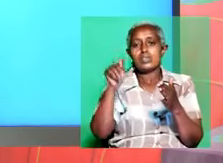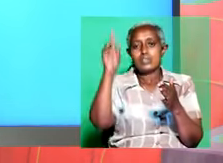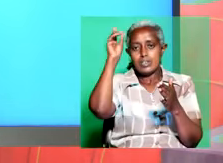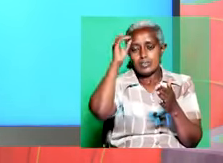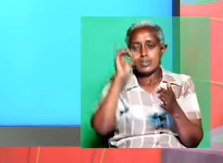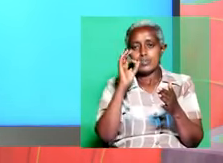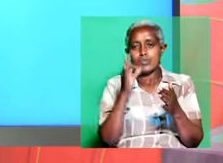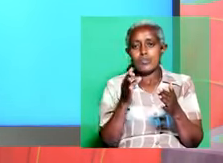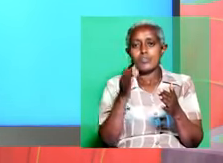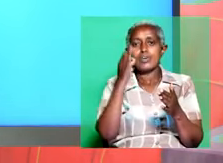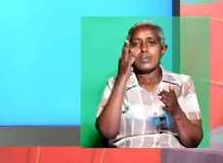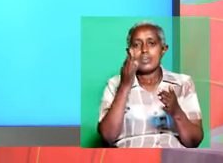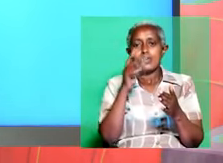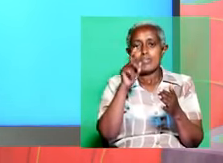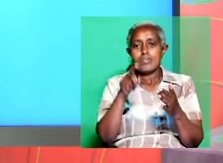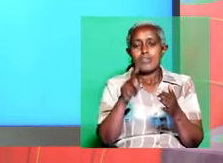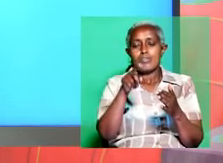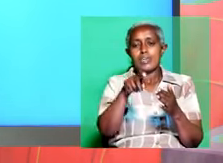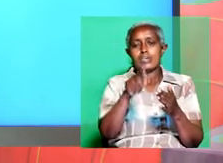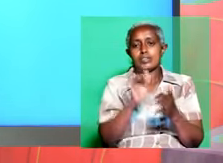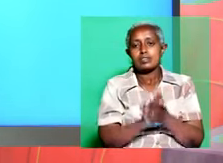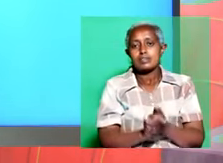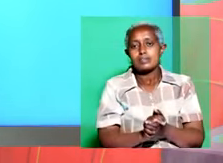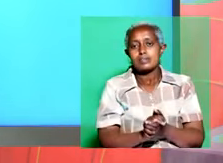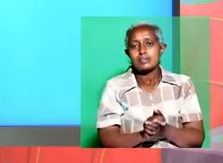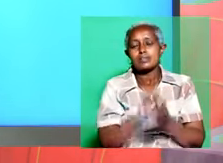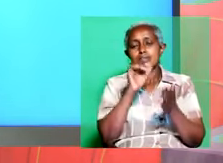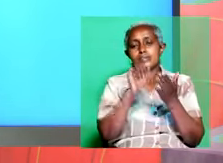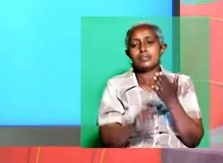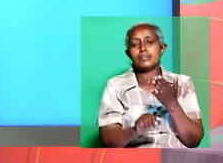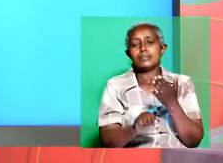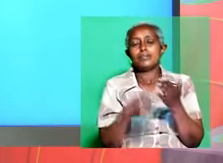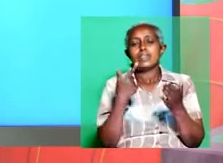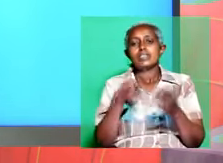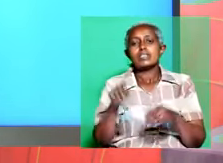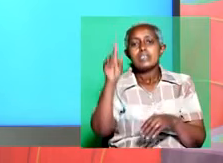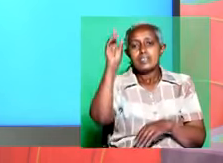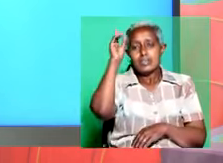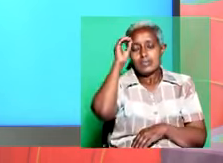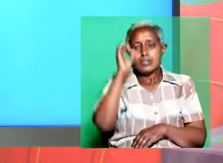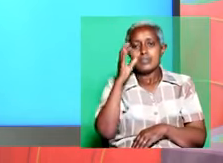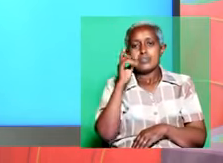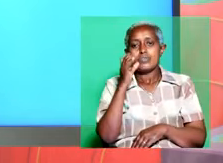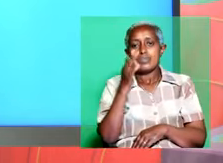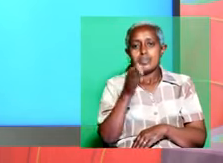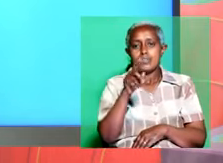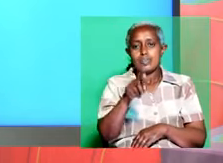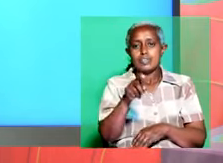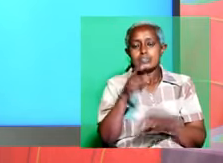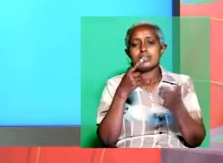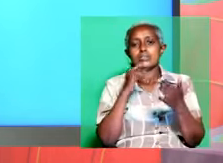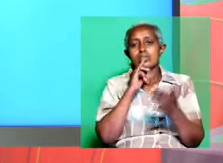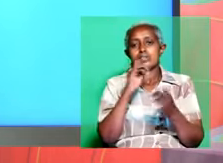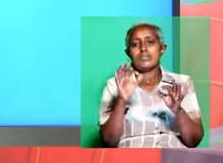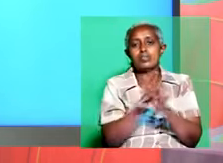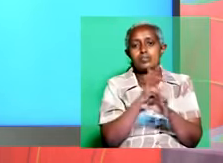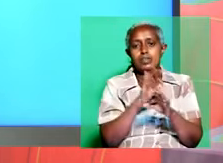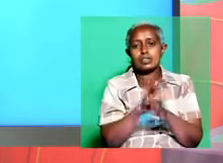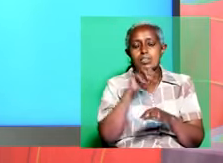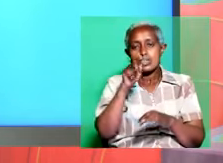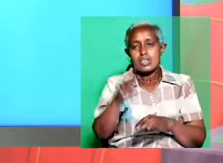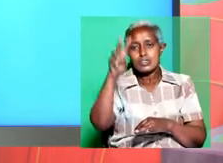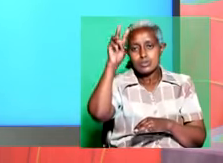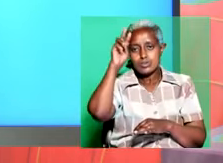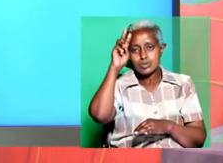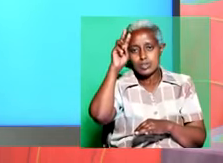of f of x. So the derivative of fx, or you can factor x squared